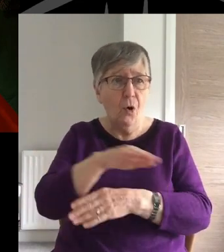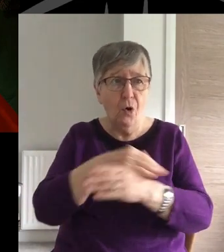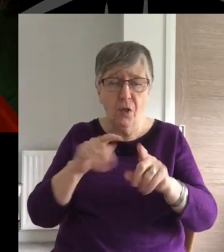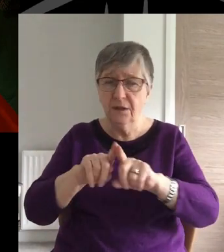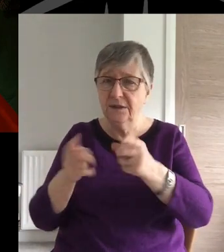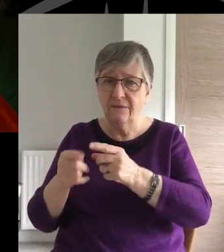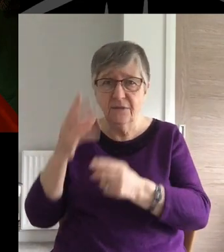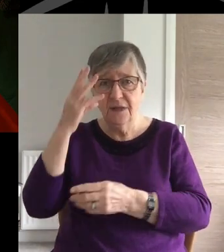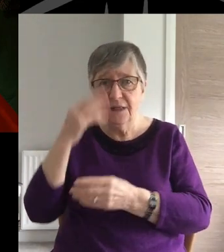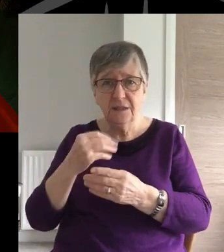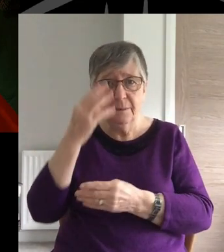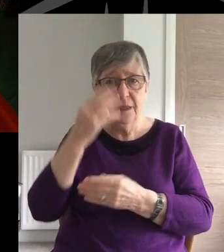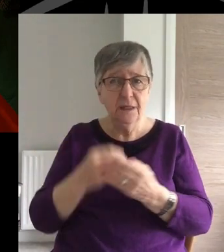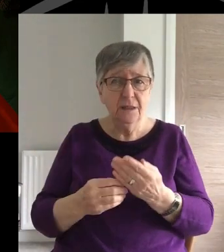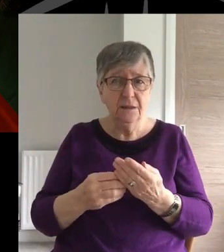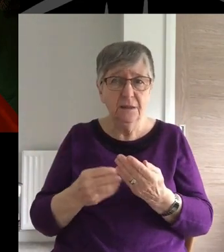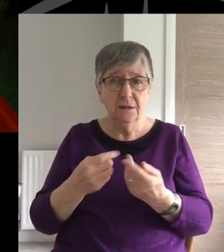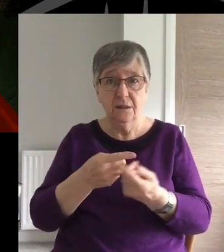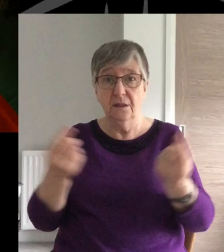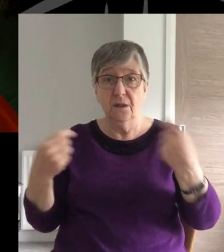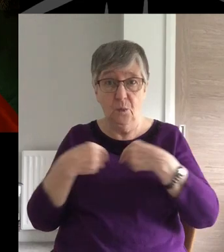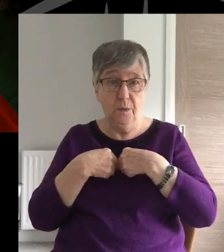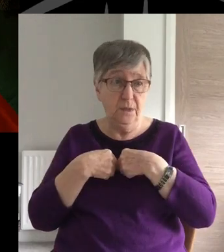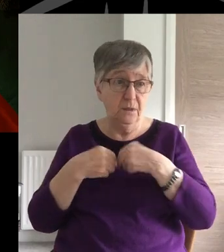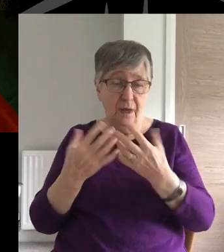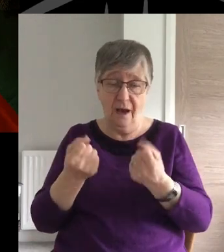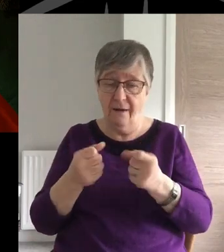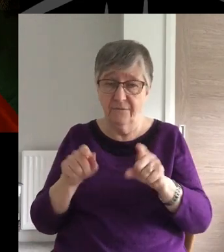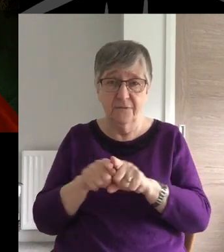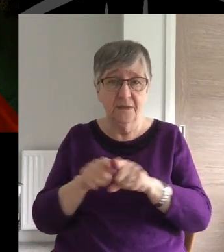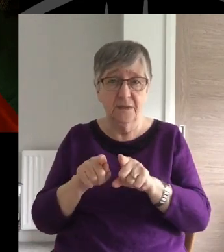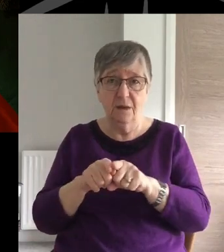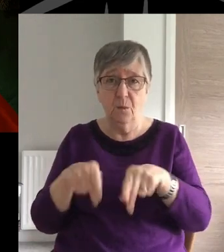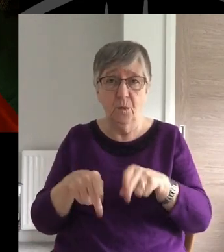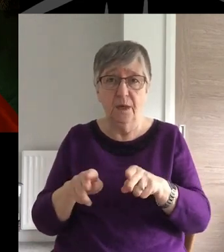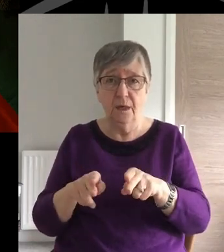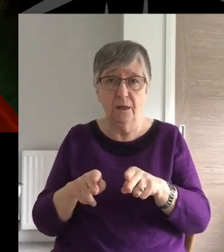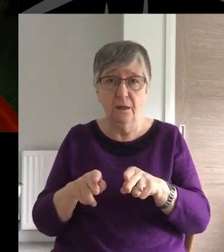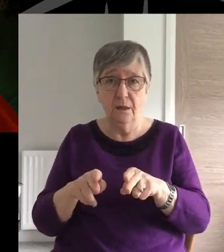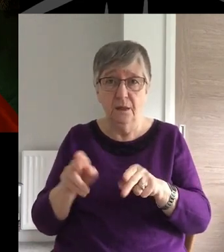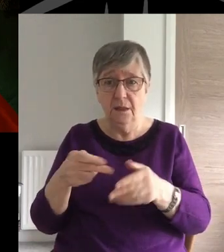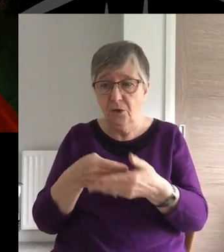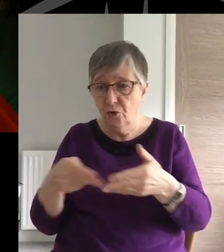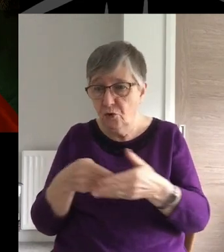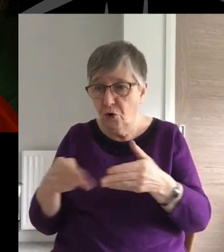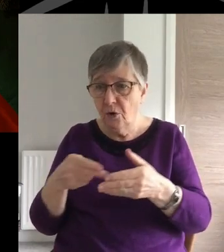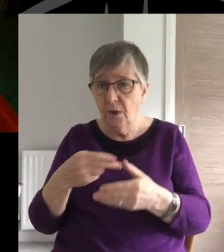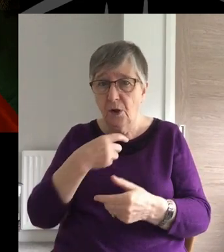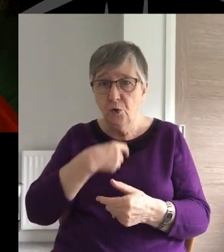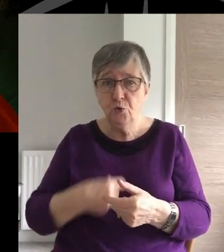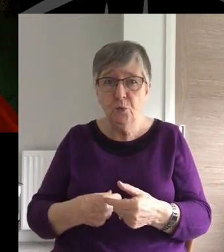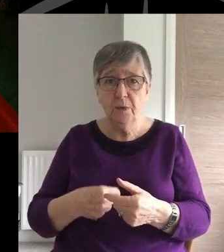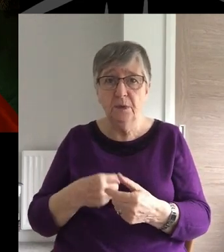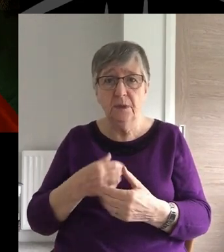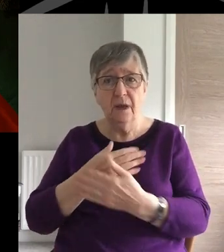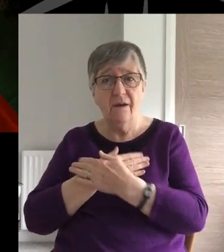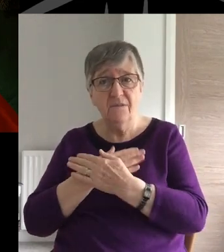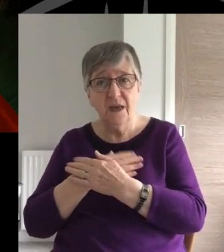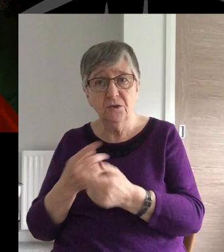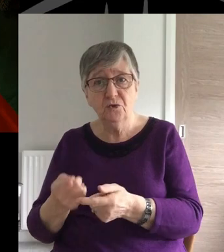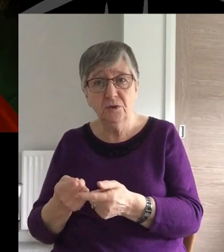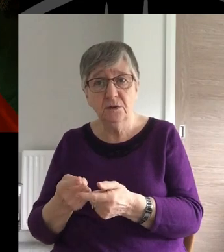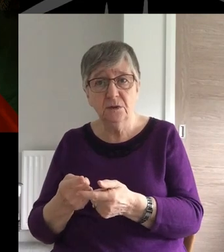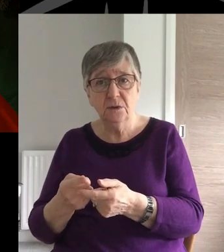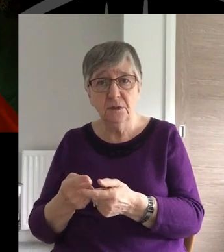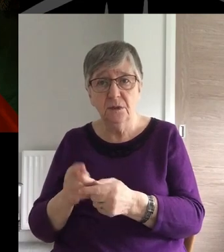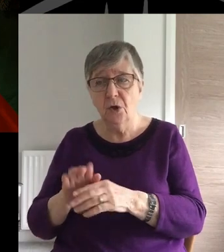all those experiences which we in our bodies are exposed to. He had ordinary human affections. He